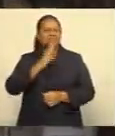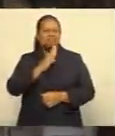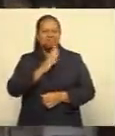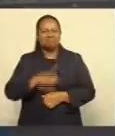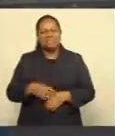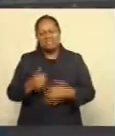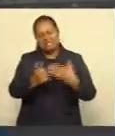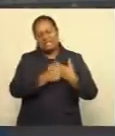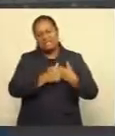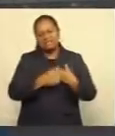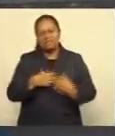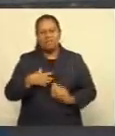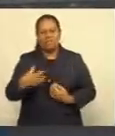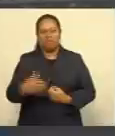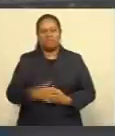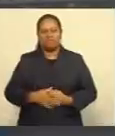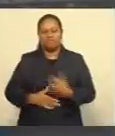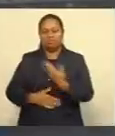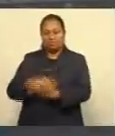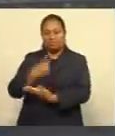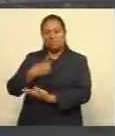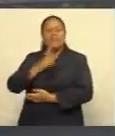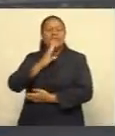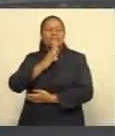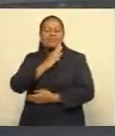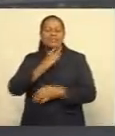now. I miss the life